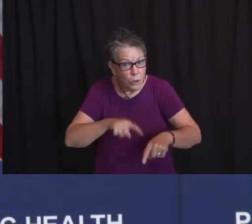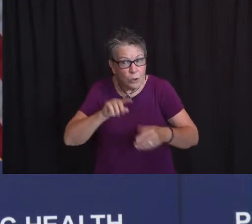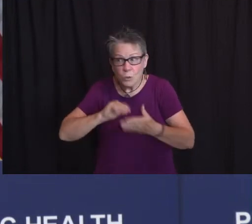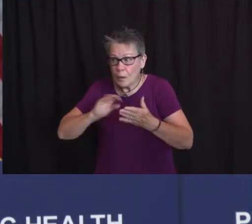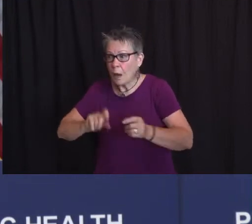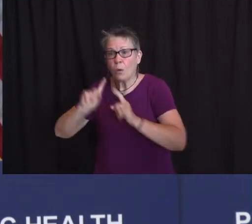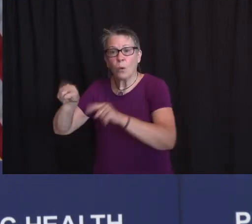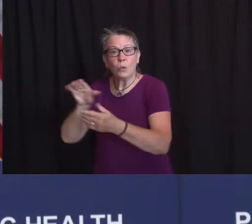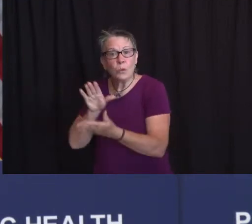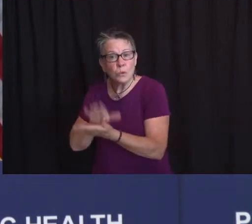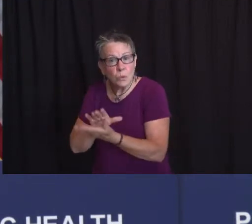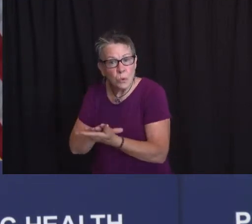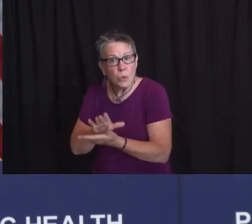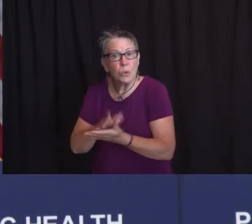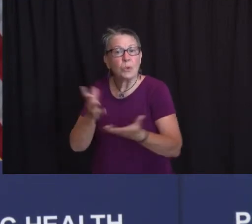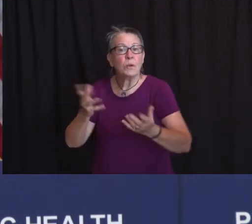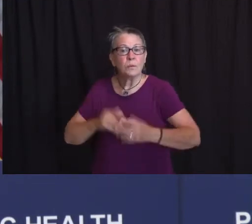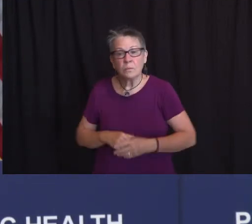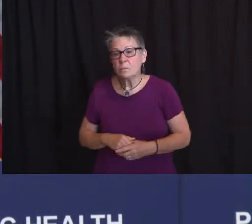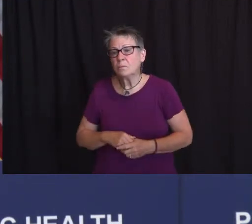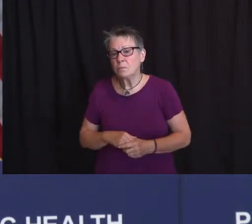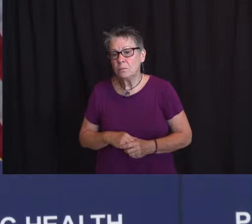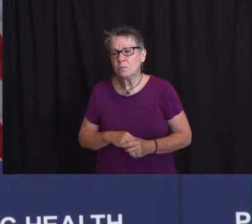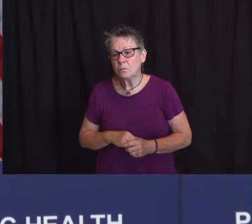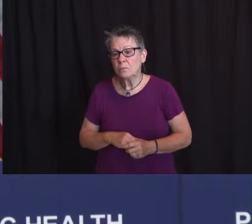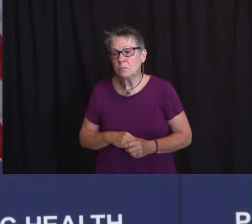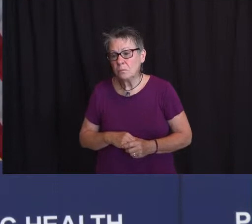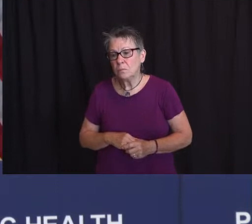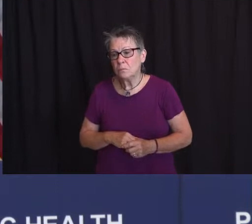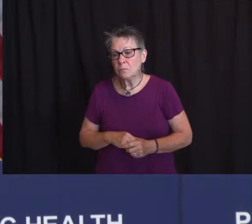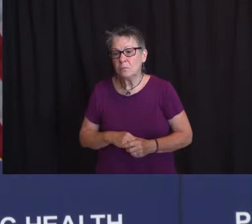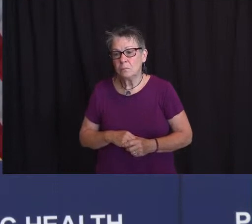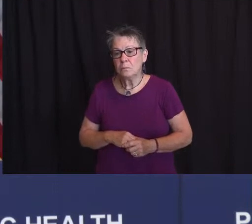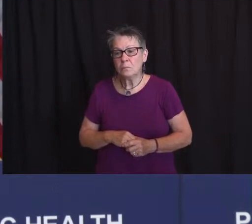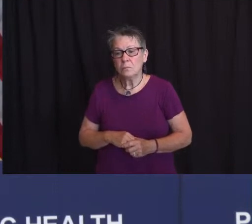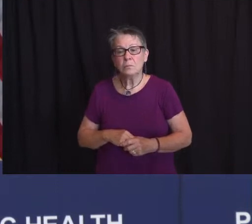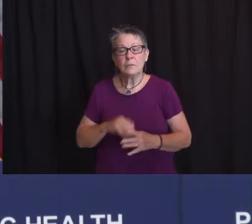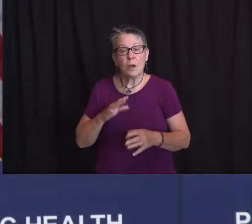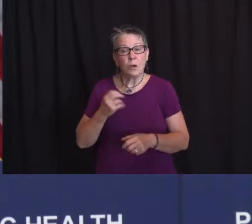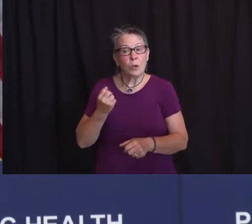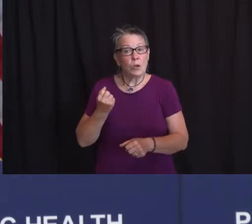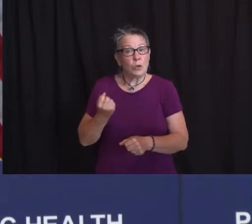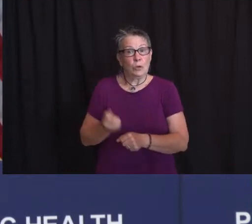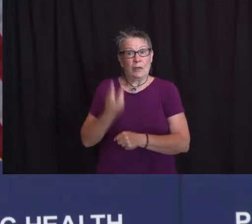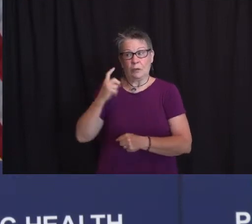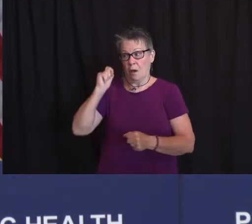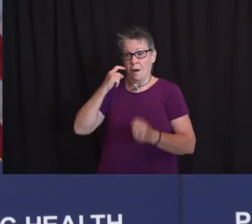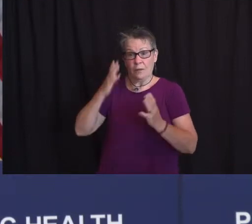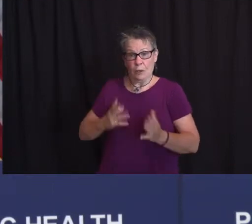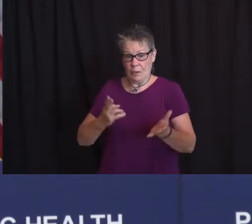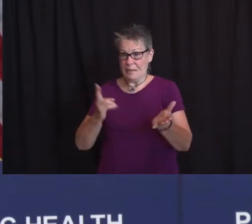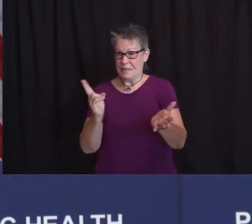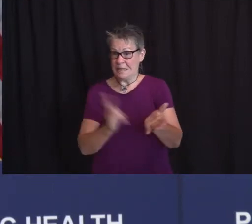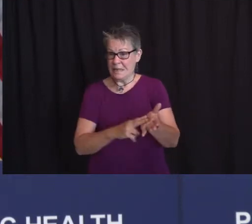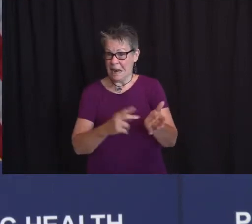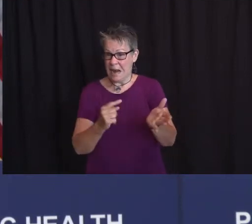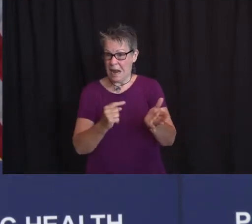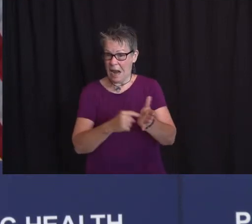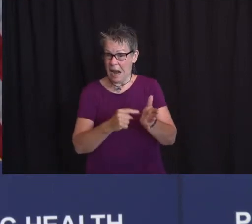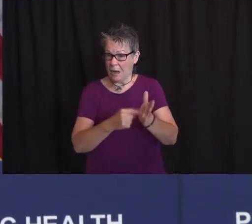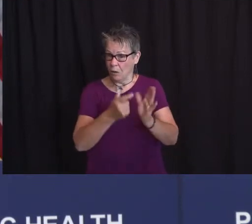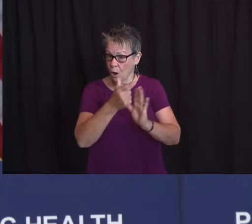into law 2 years ago to establish a grant program and address food insecurity among students enrolled at